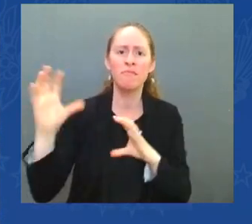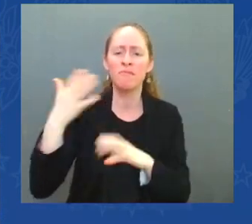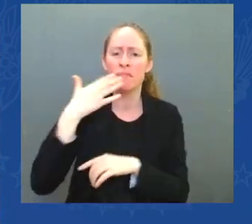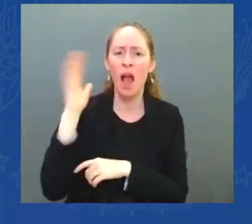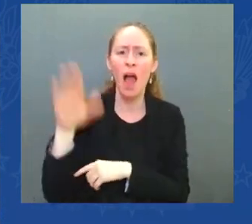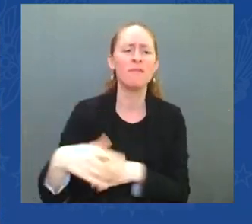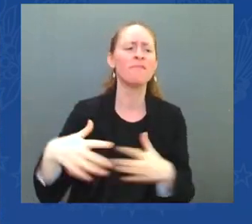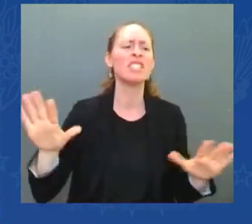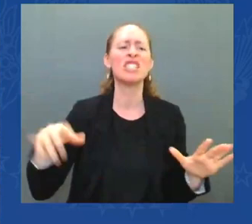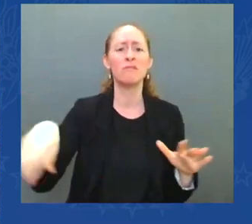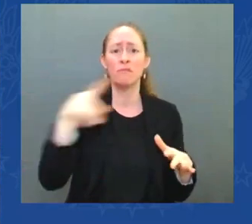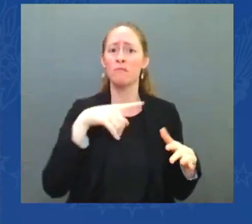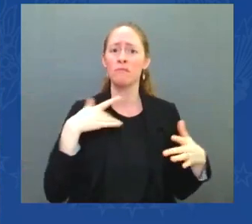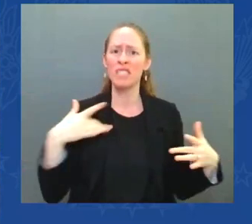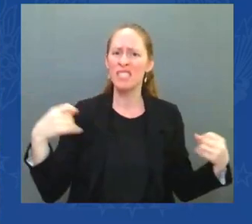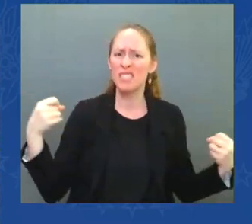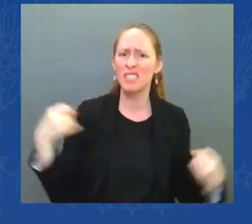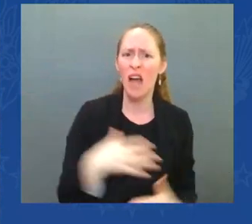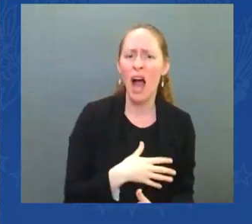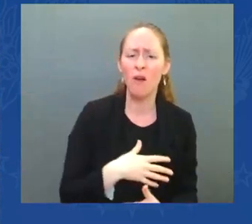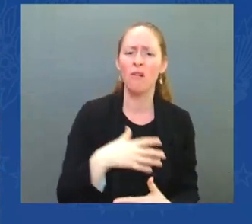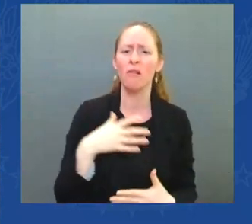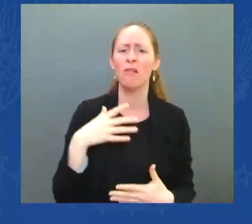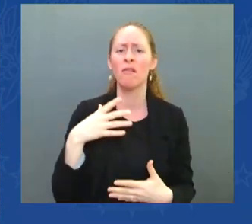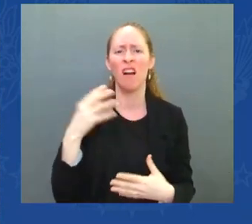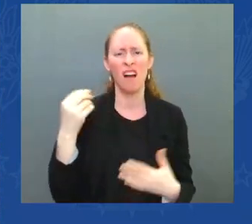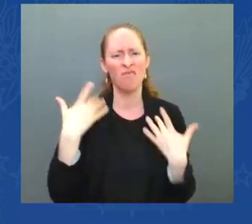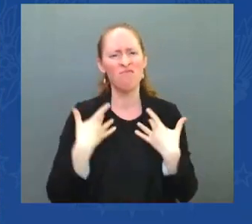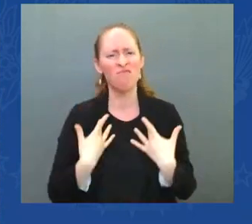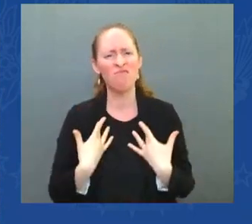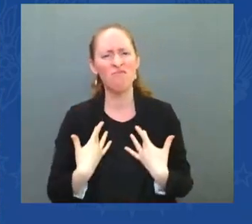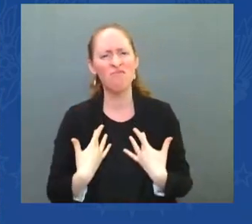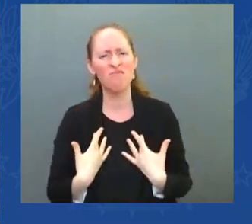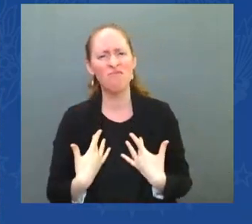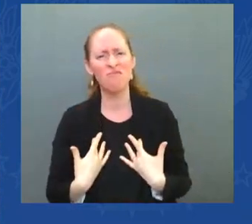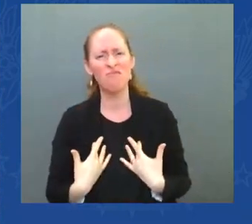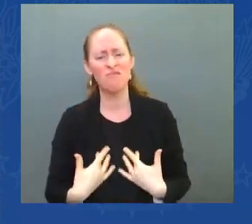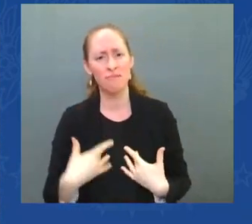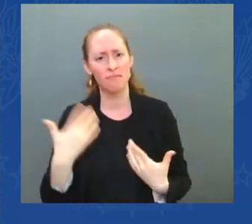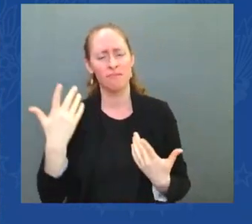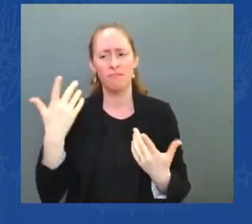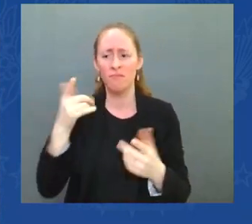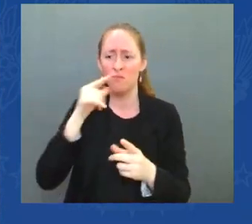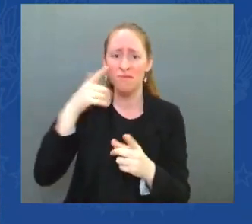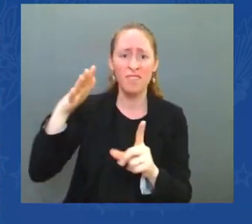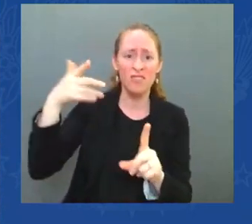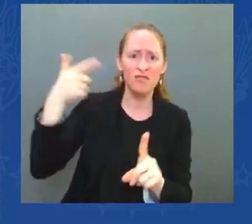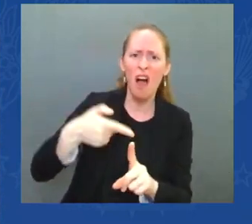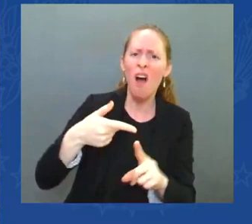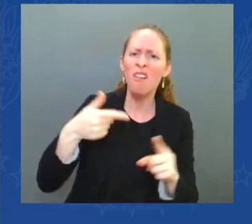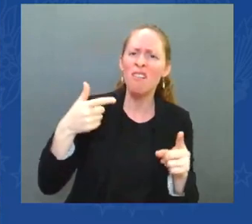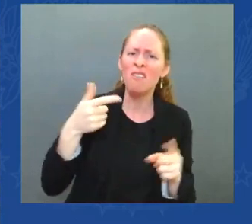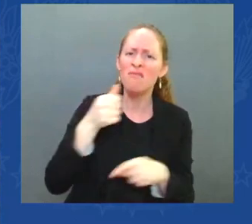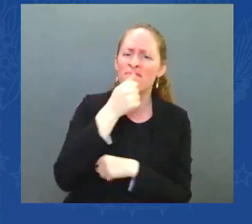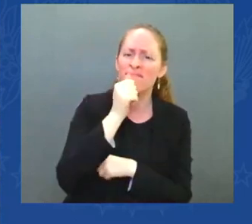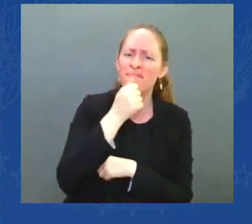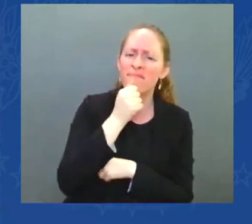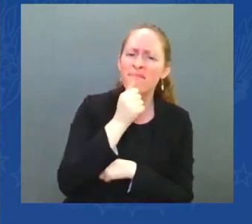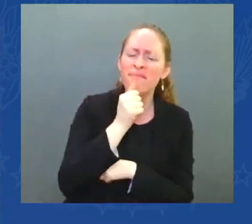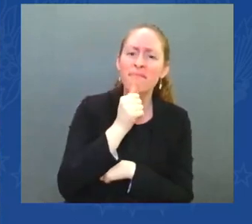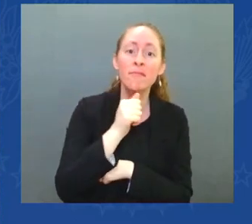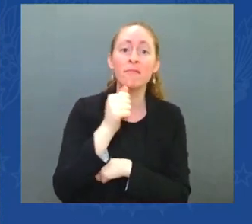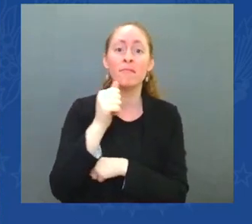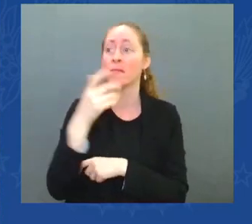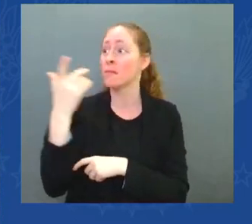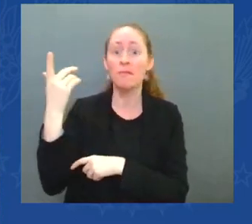them, to the parents who tell their children to run into the bathtub when they hear gunfire on the street